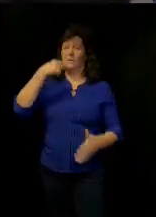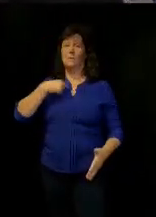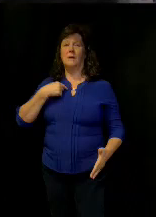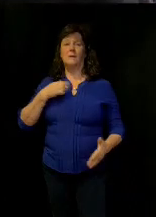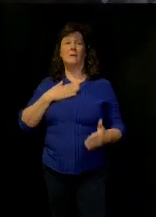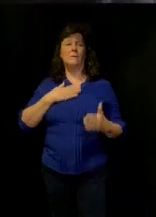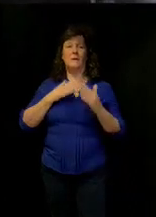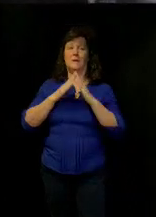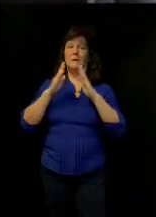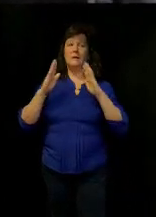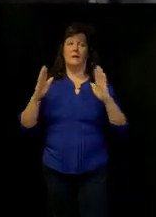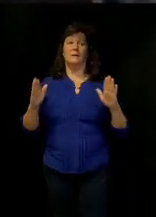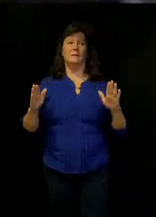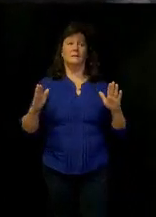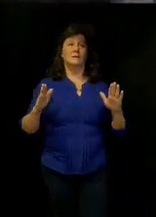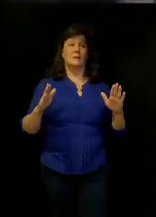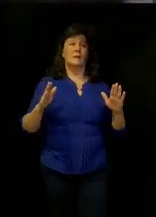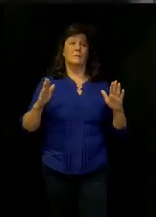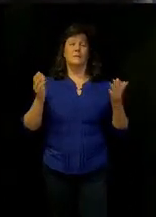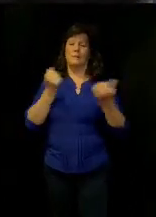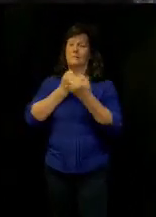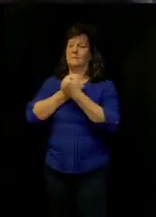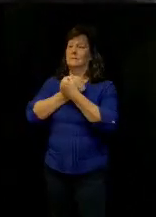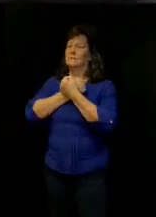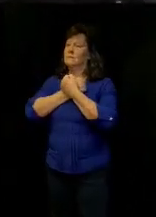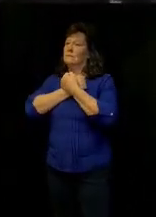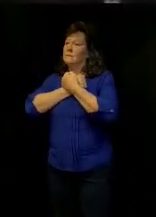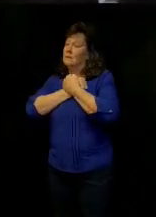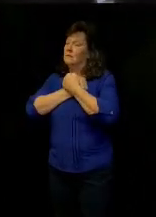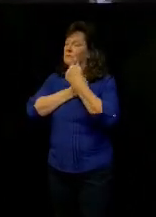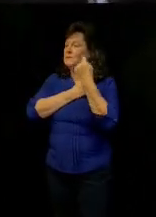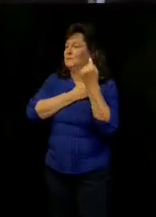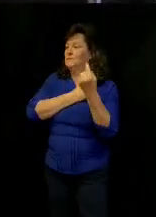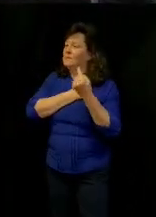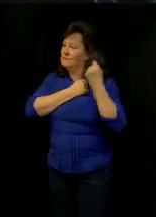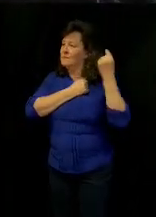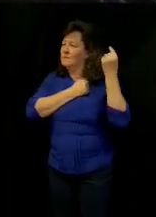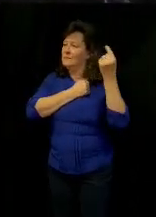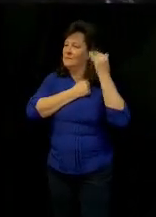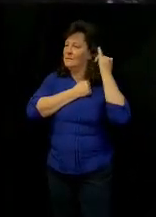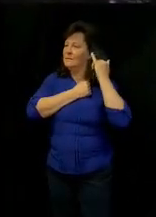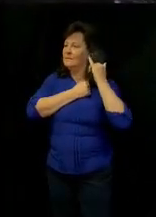For me and my house, we're gonna love you